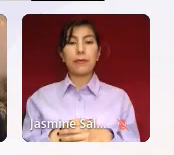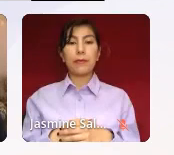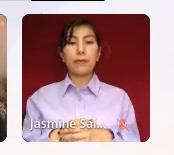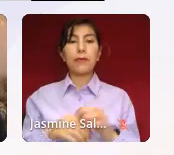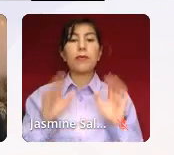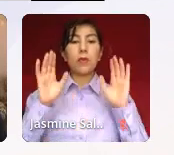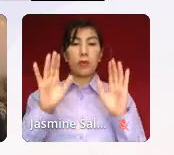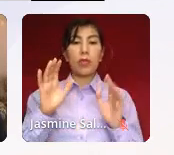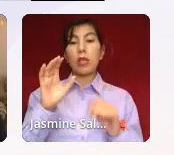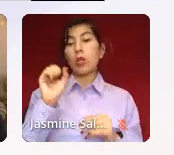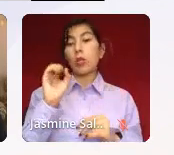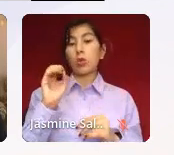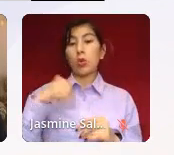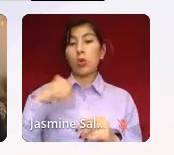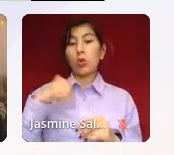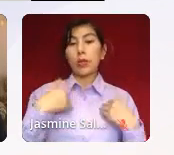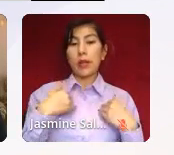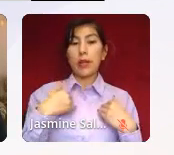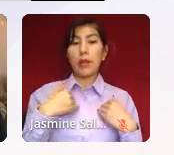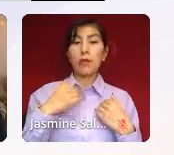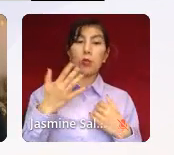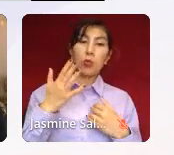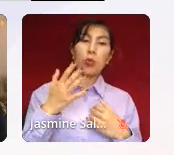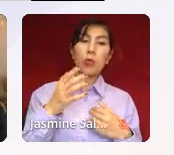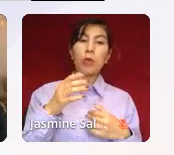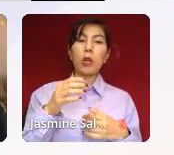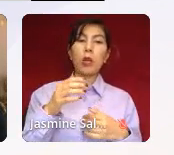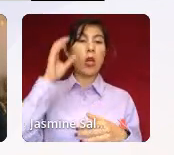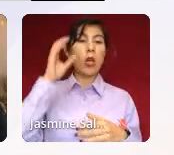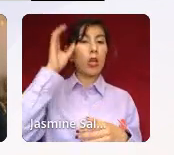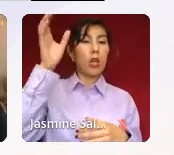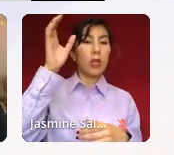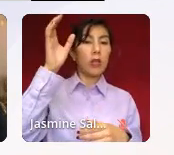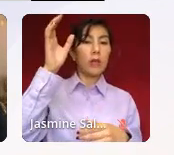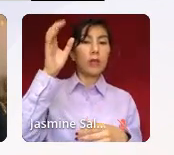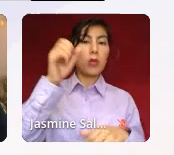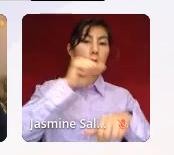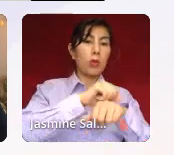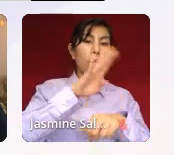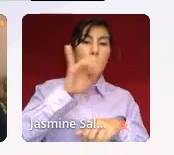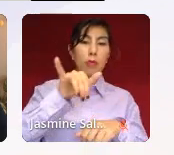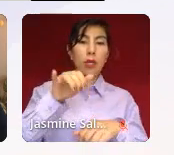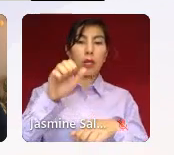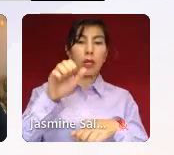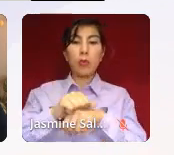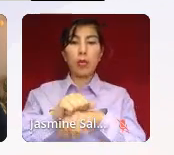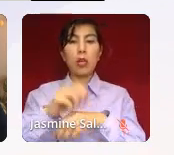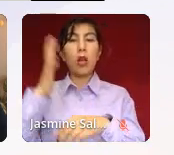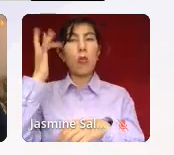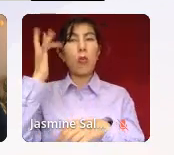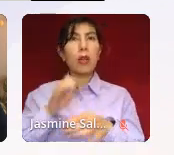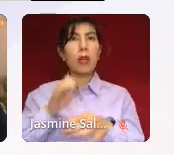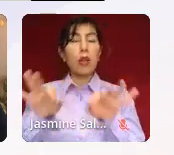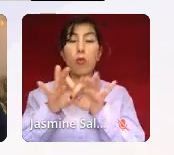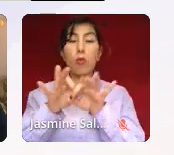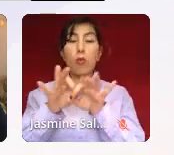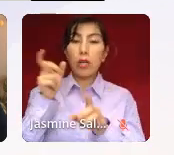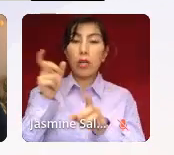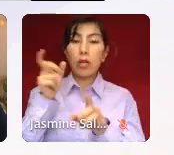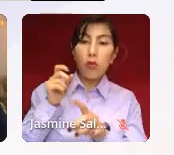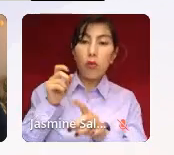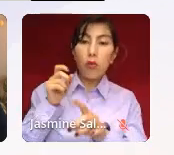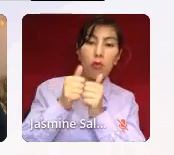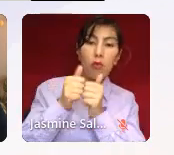Great. So we have sort of our concept of brick by brick. Why is it important to hear from rural communities that this